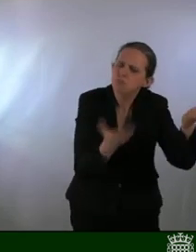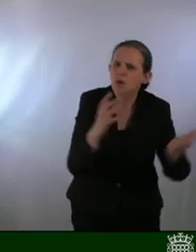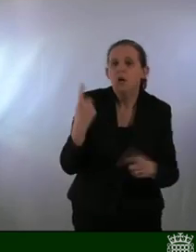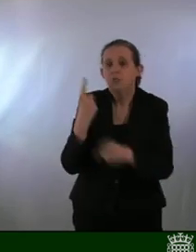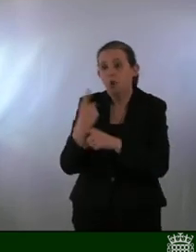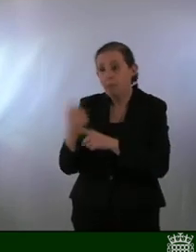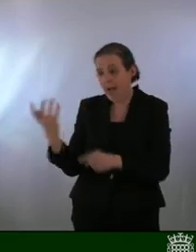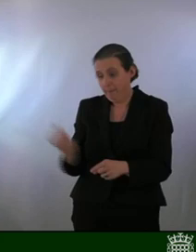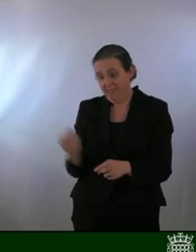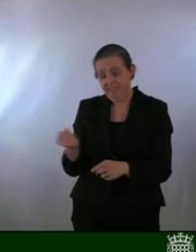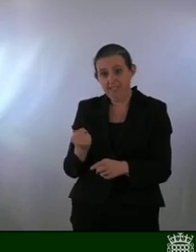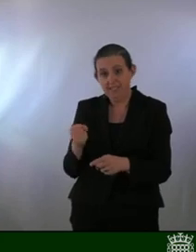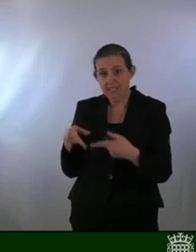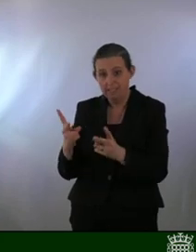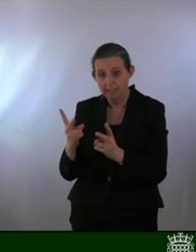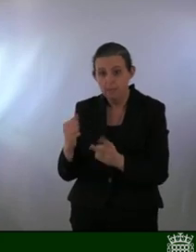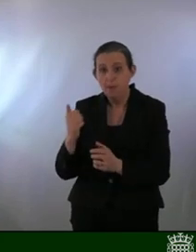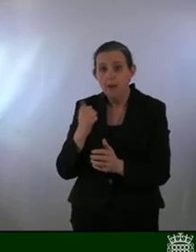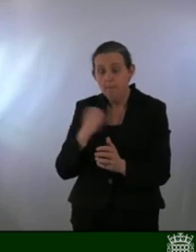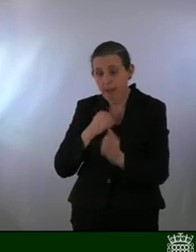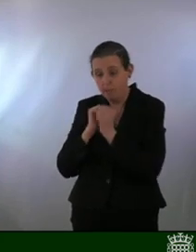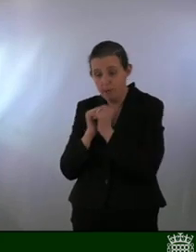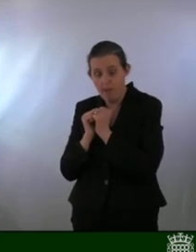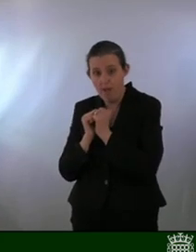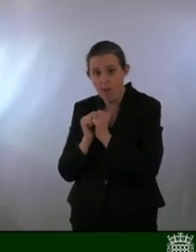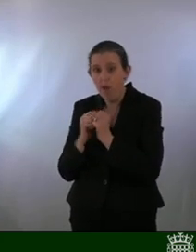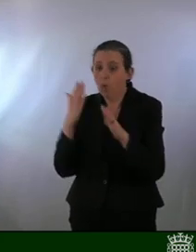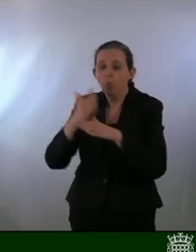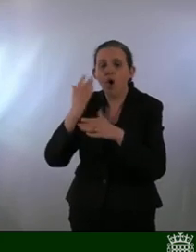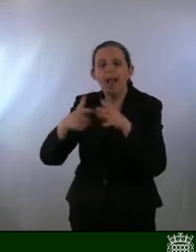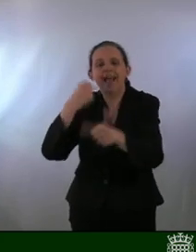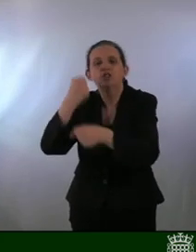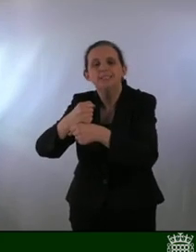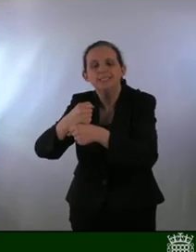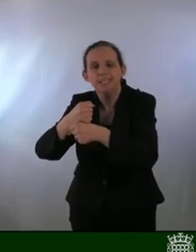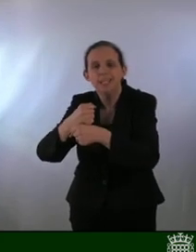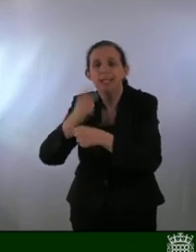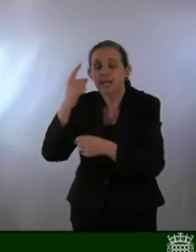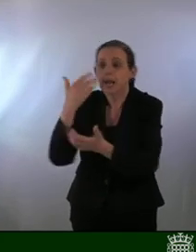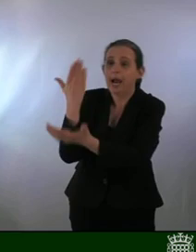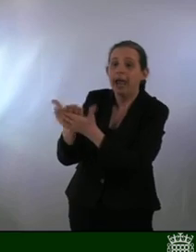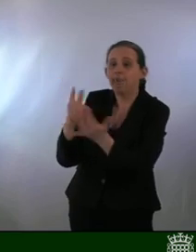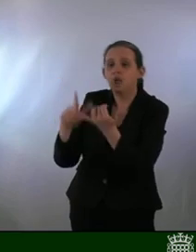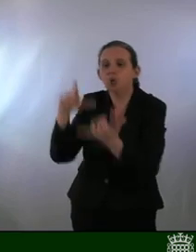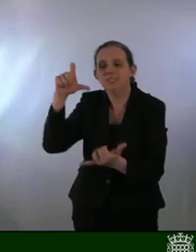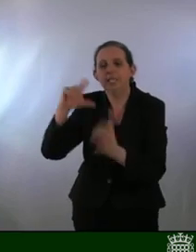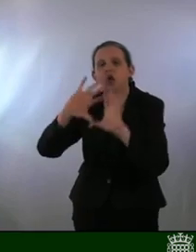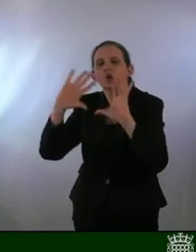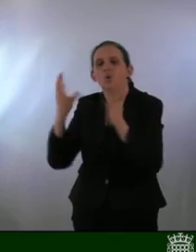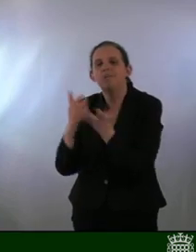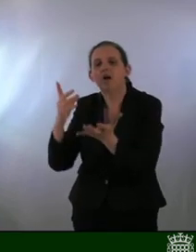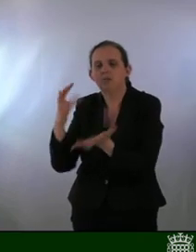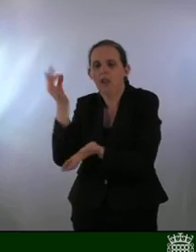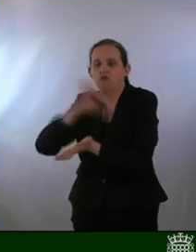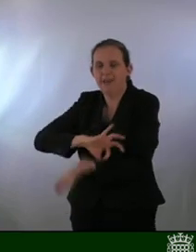who is a universal credit claimant and an agency worker, has likely lost his job because he had to self-isolate for a